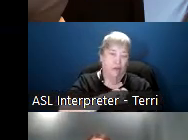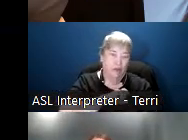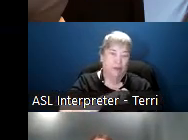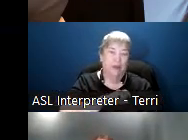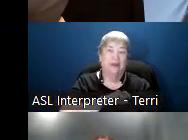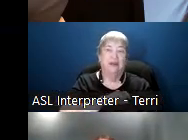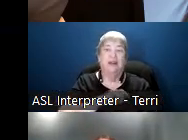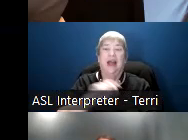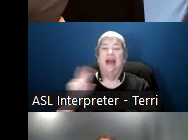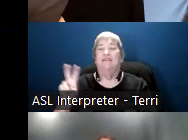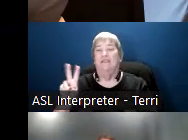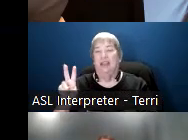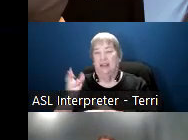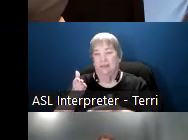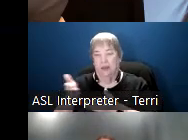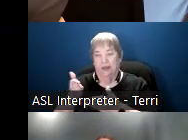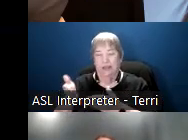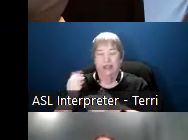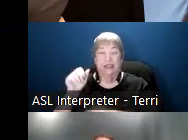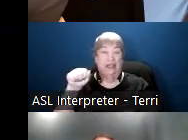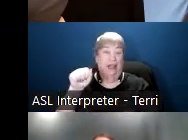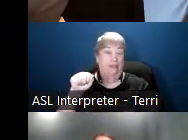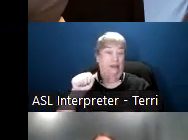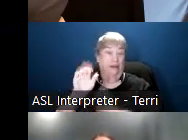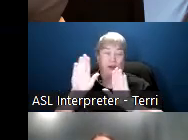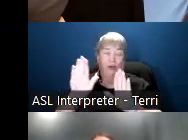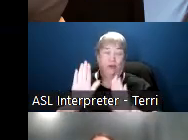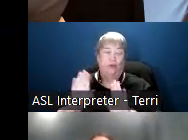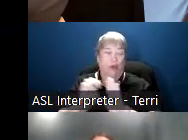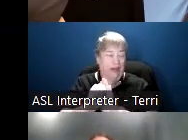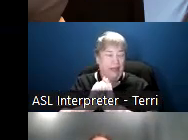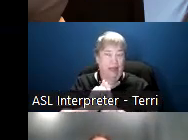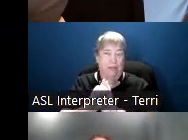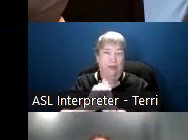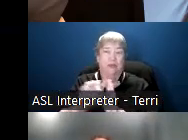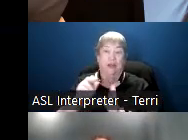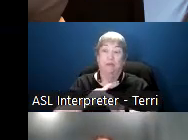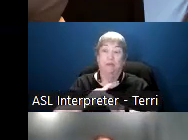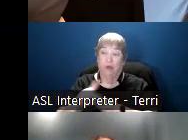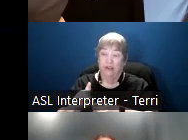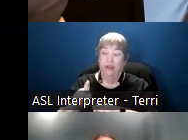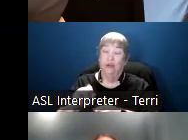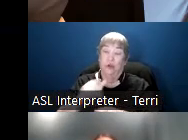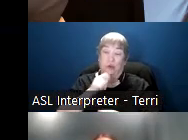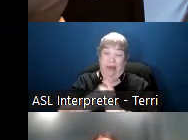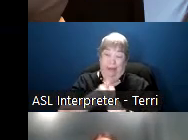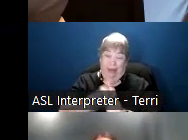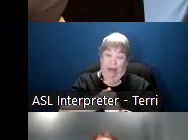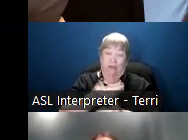victim services. Yeah, so those are all great examples of professionals who may experience vicarious trauma. Next